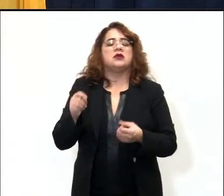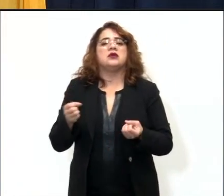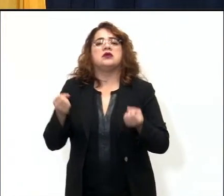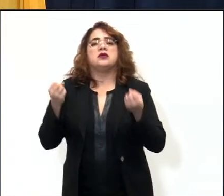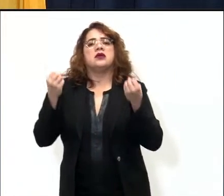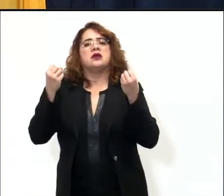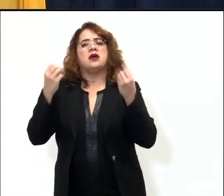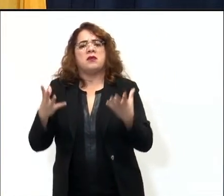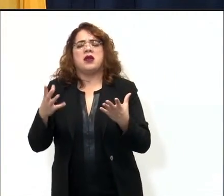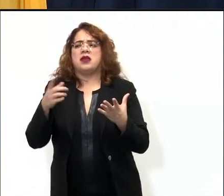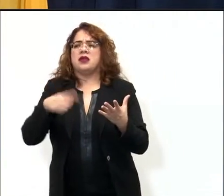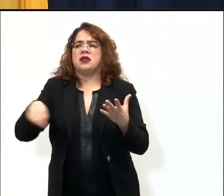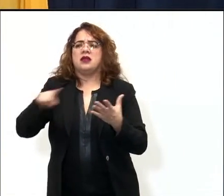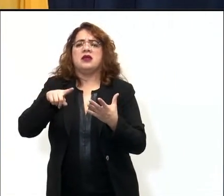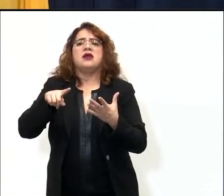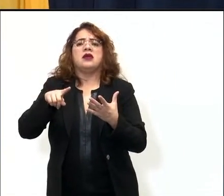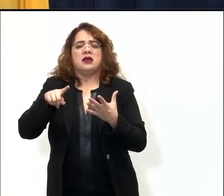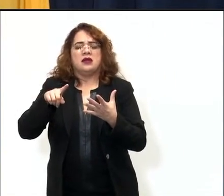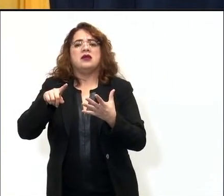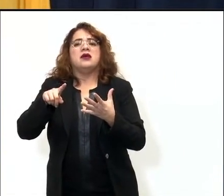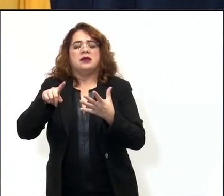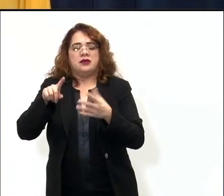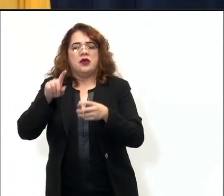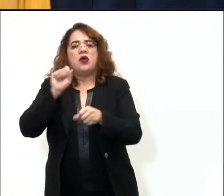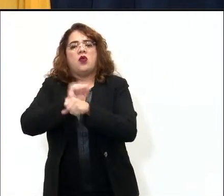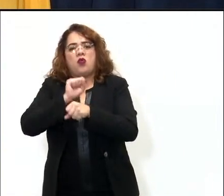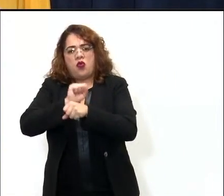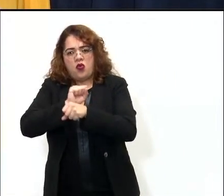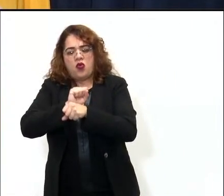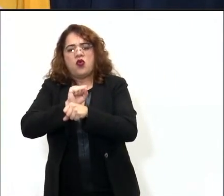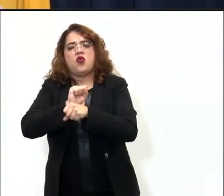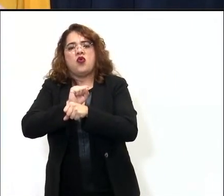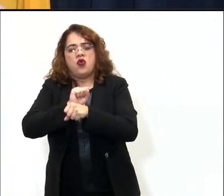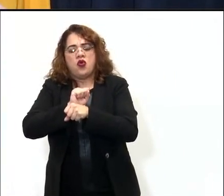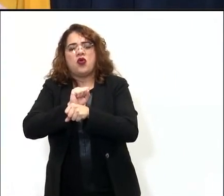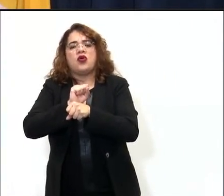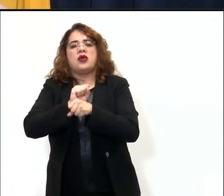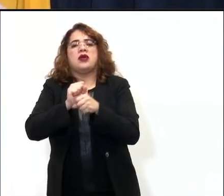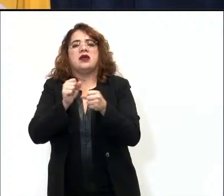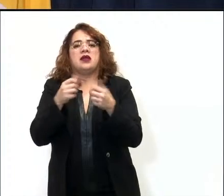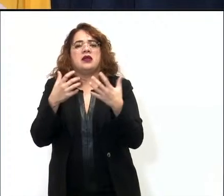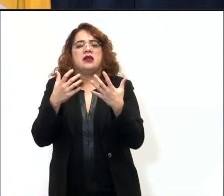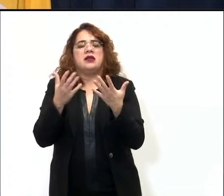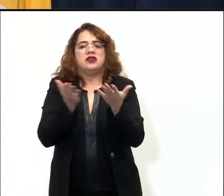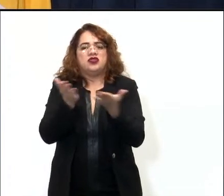under contingency plans to deal with a surge in patients, but have not reached crisis care.